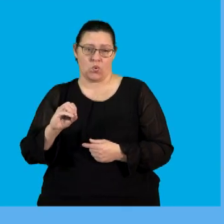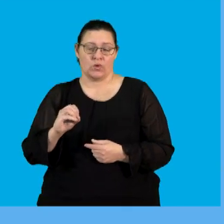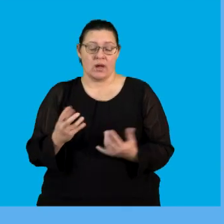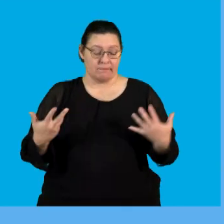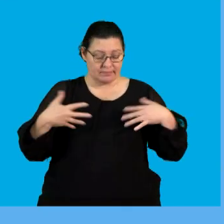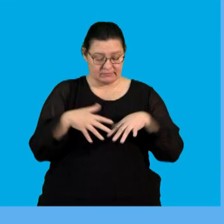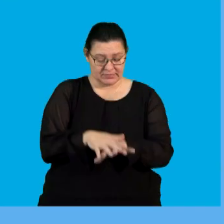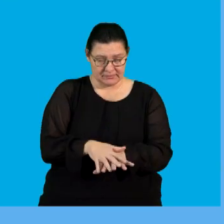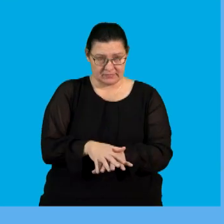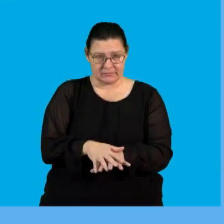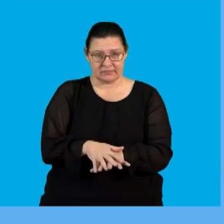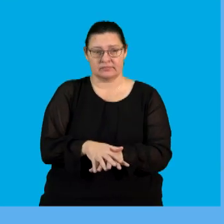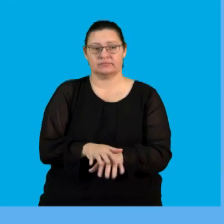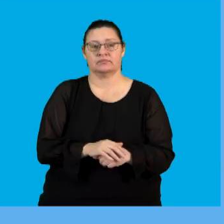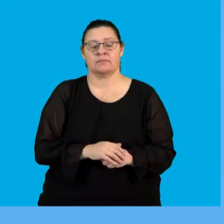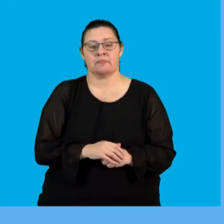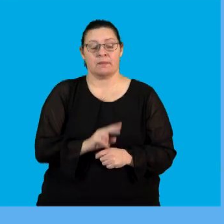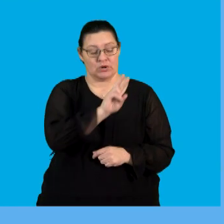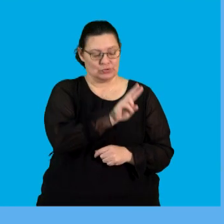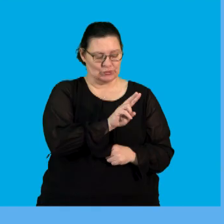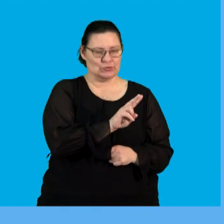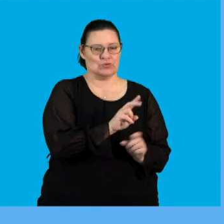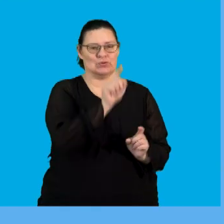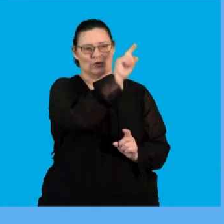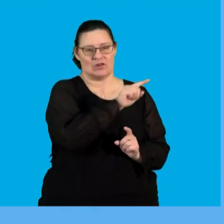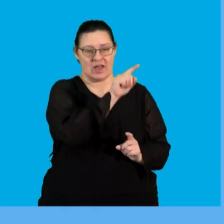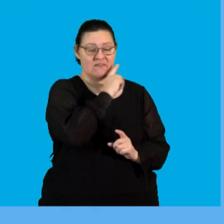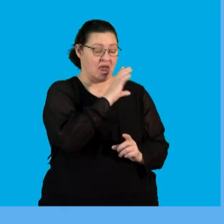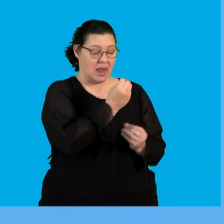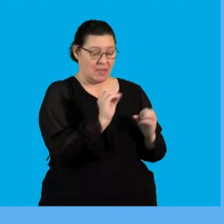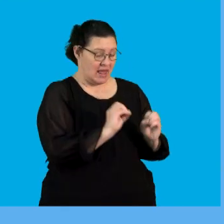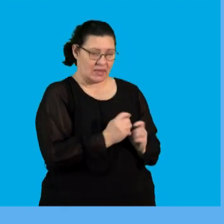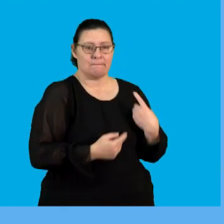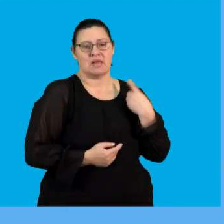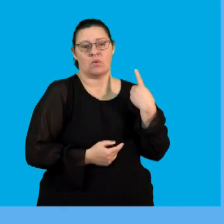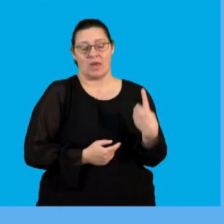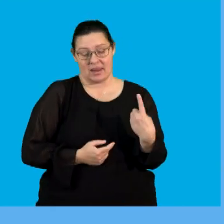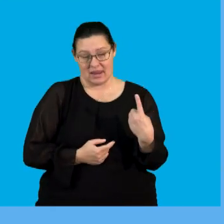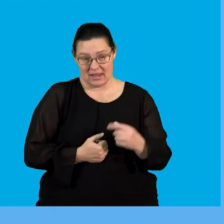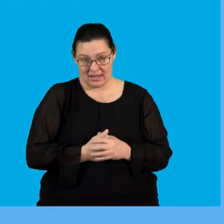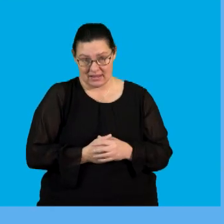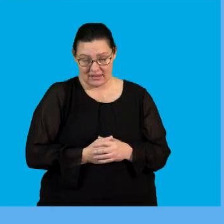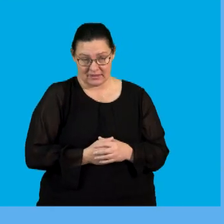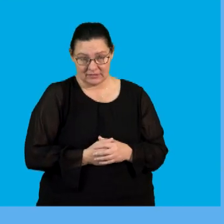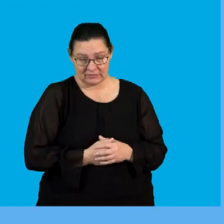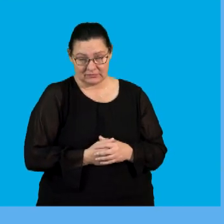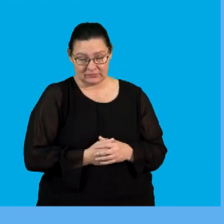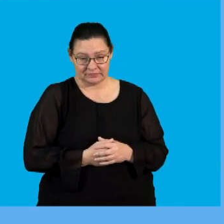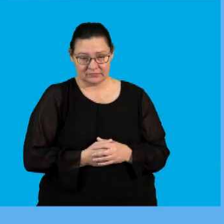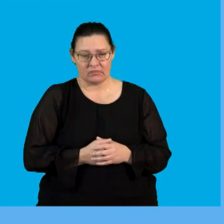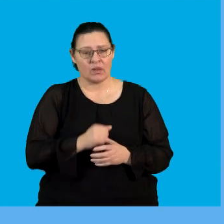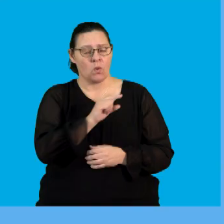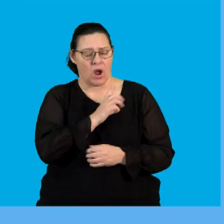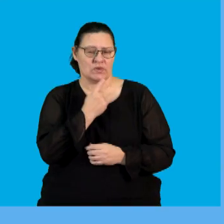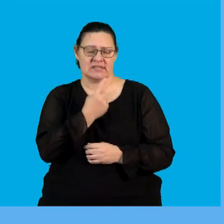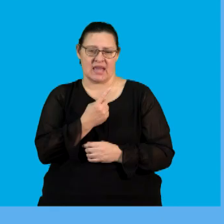2 molecules that they're referring to is the 2 here. And we do know once we don't see any number in front of a chemical compound, the number